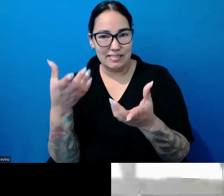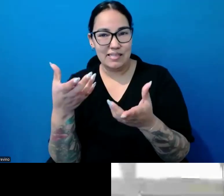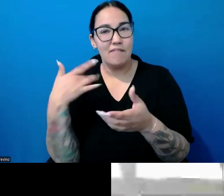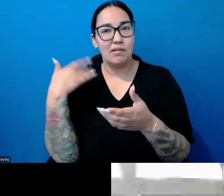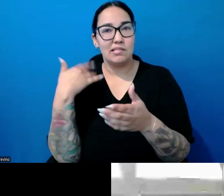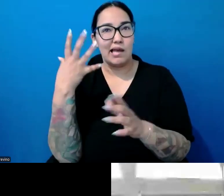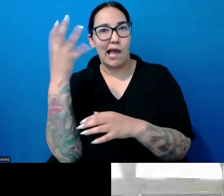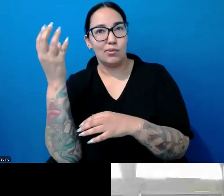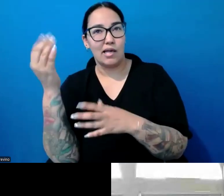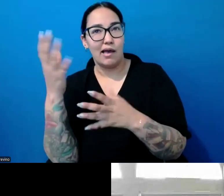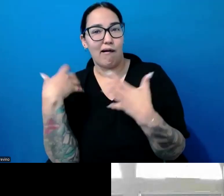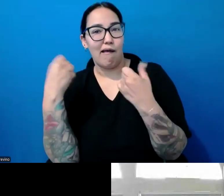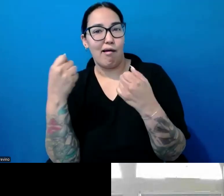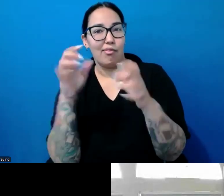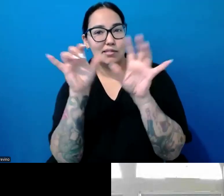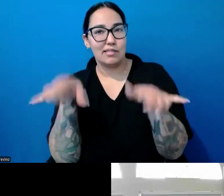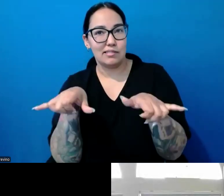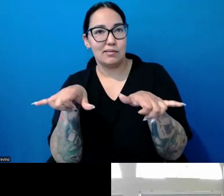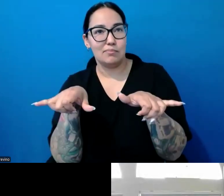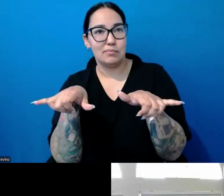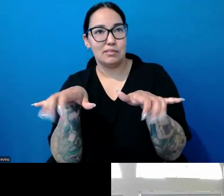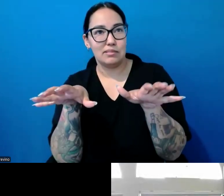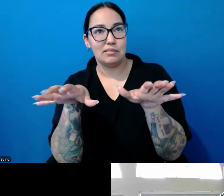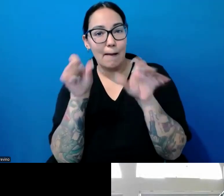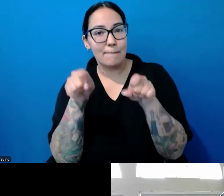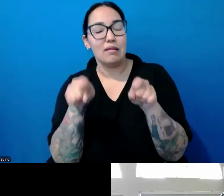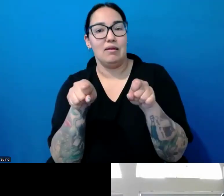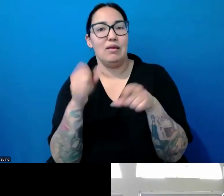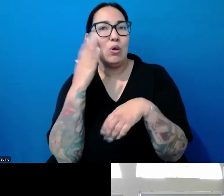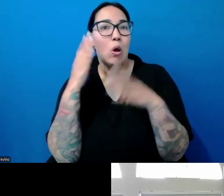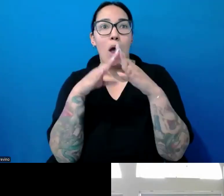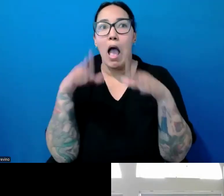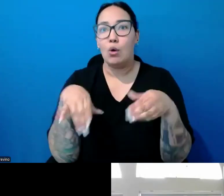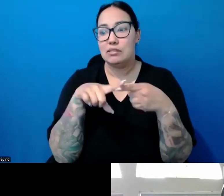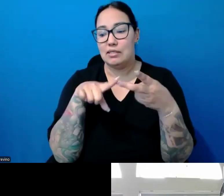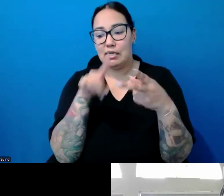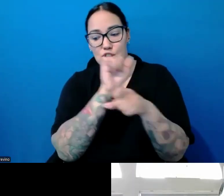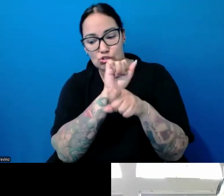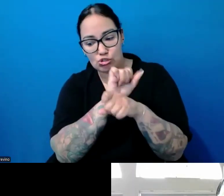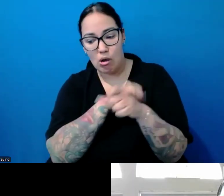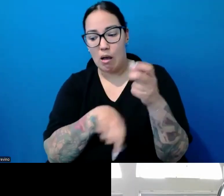of our health system's locus of control, housing, job,